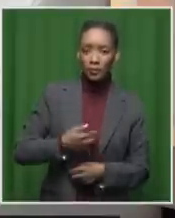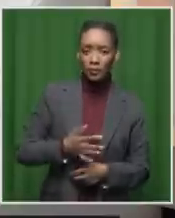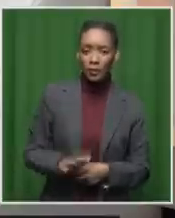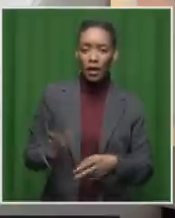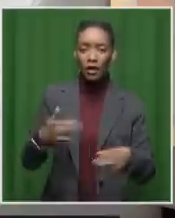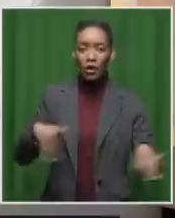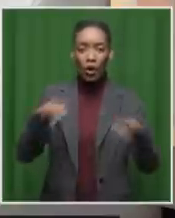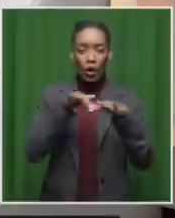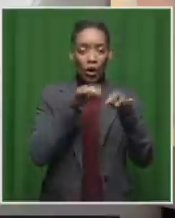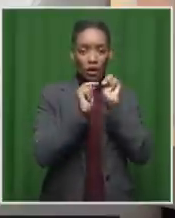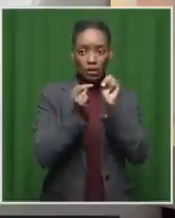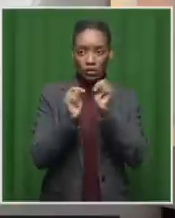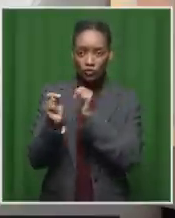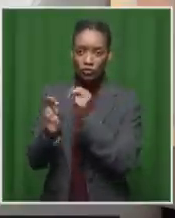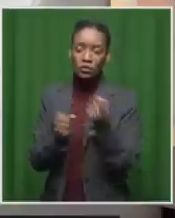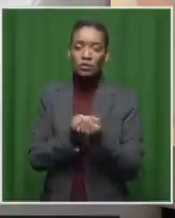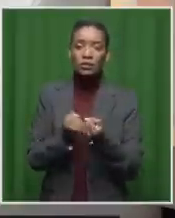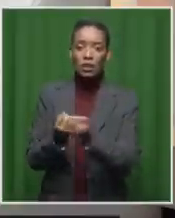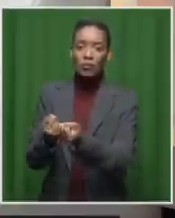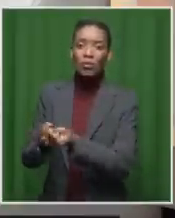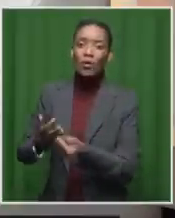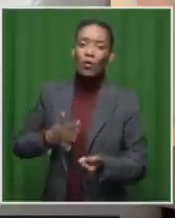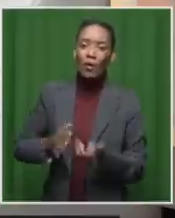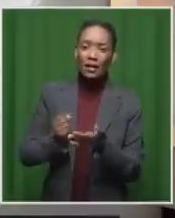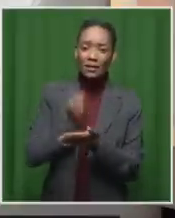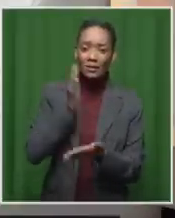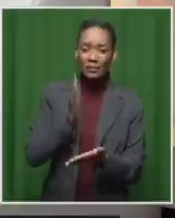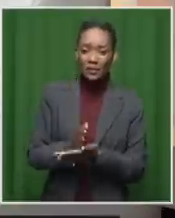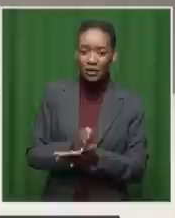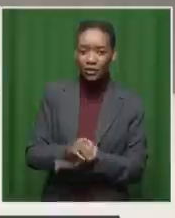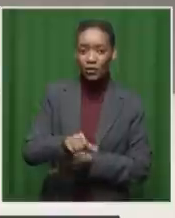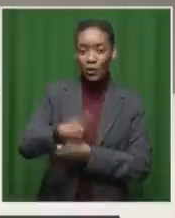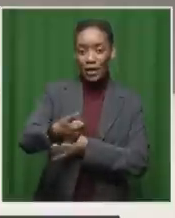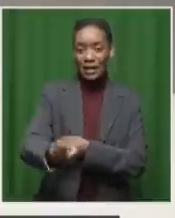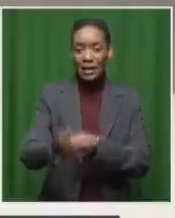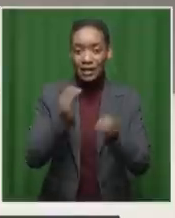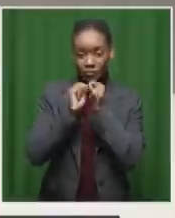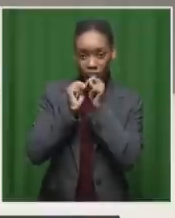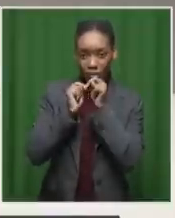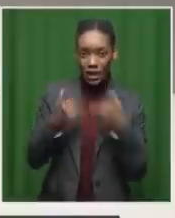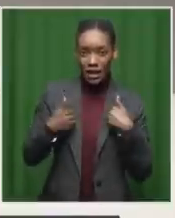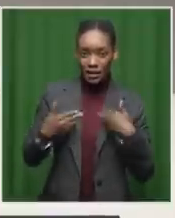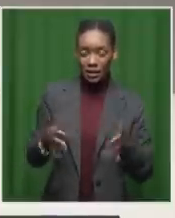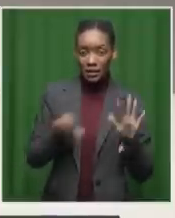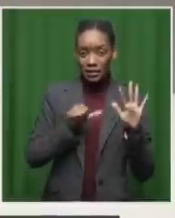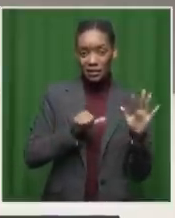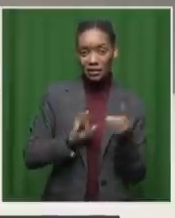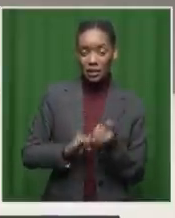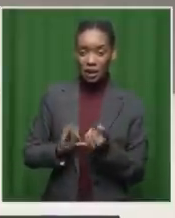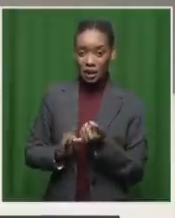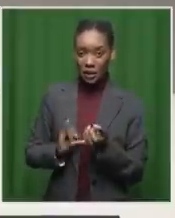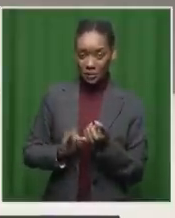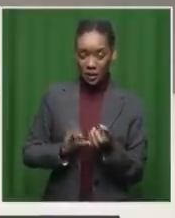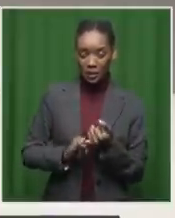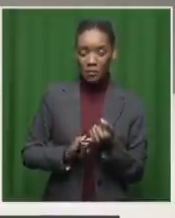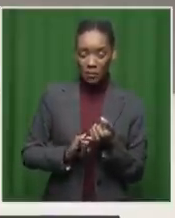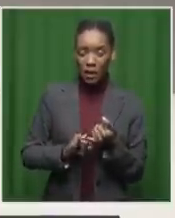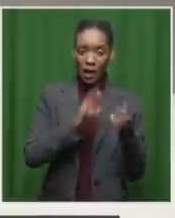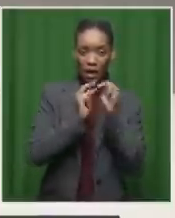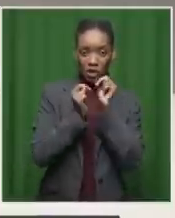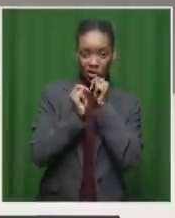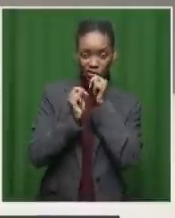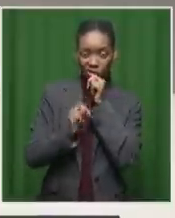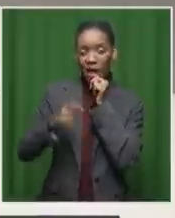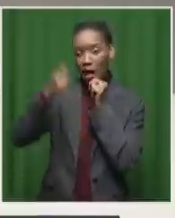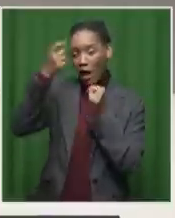to ensure that for the next round of negotiation that will start on the 6th of September, Africa will